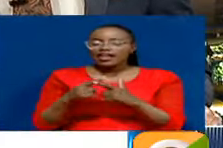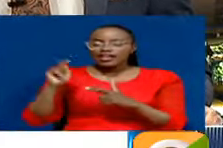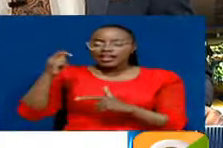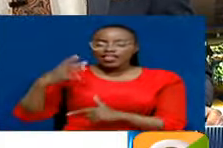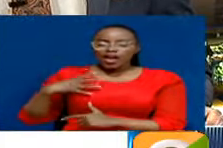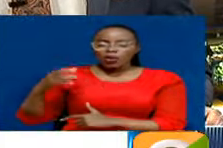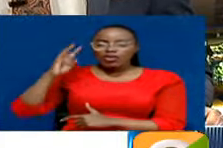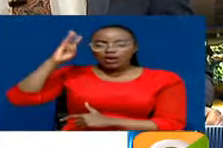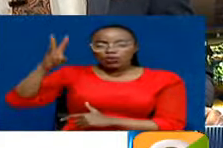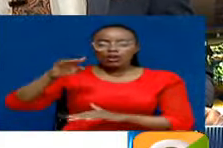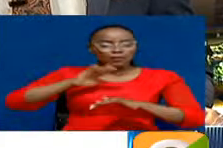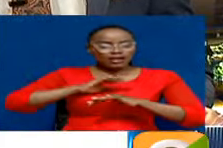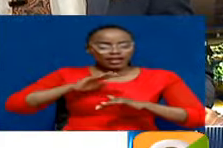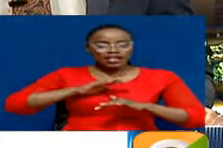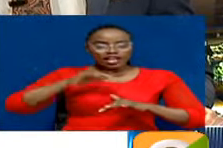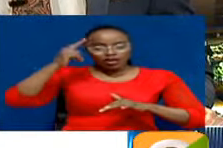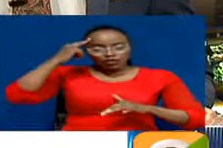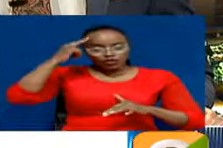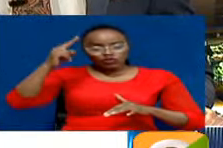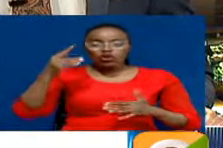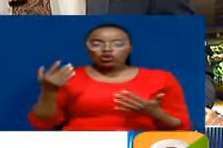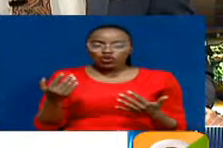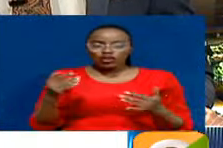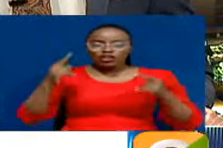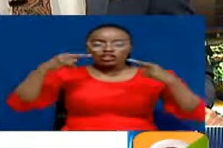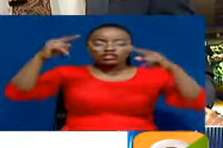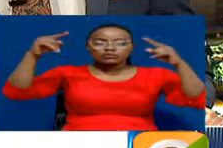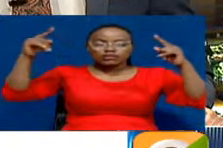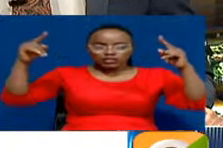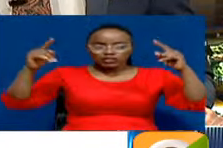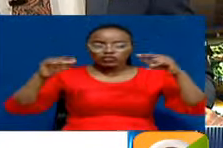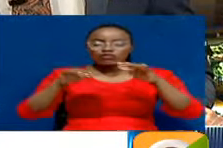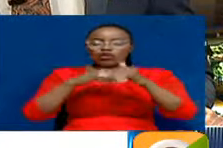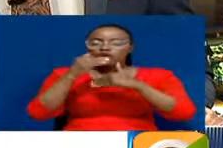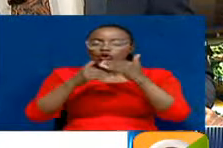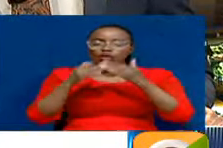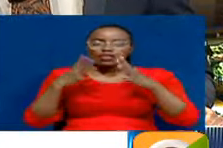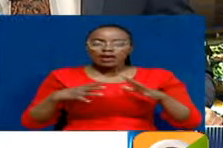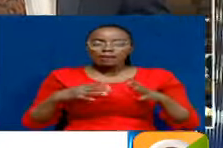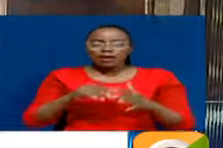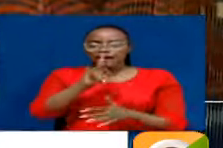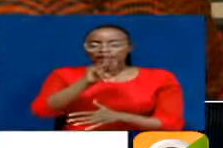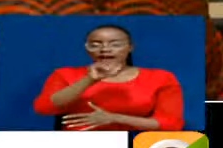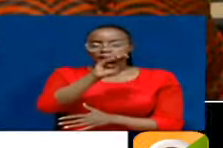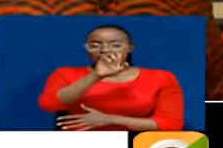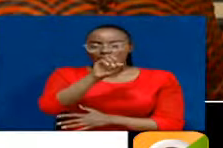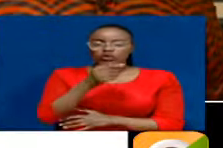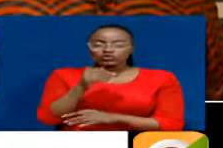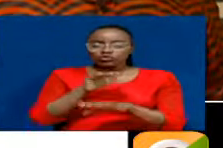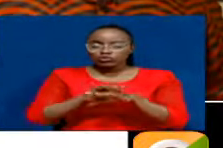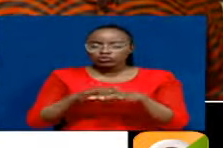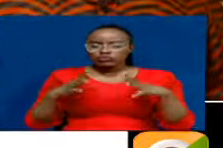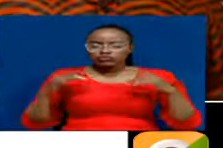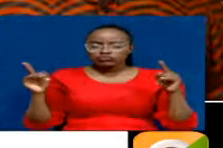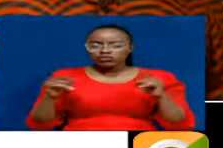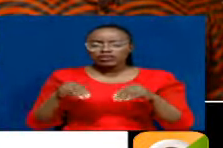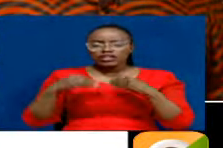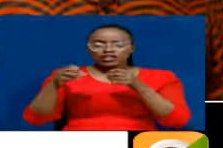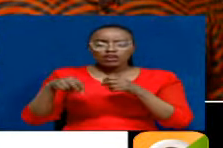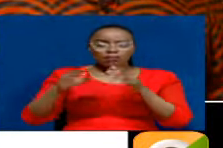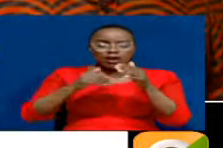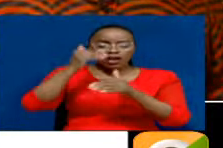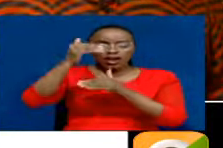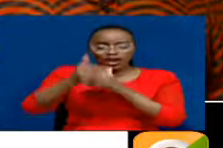Kenya will be sufficient for prosperity of everyone. Kabando, I think it's a good time to take a break. Moses, I'll give you a